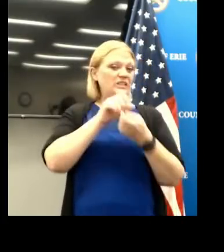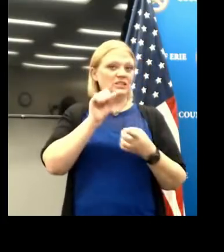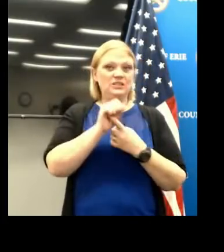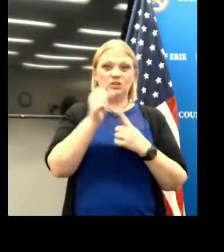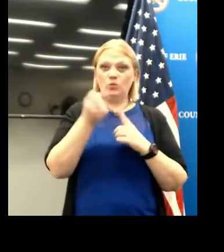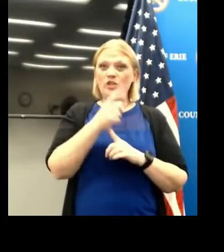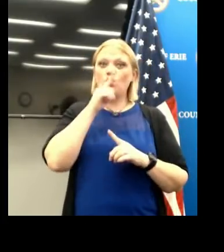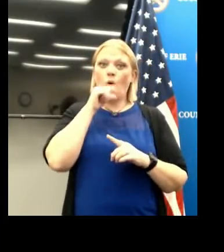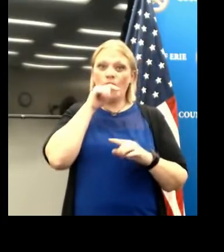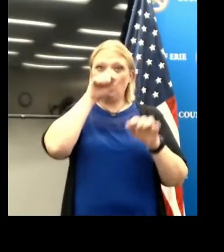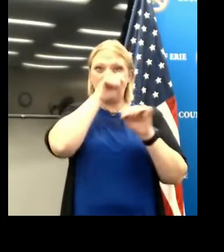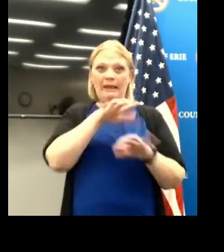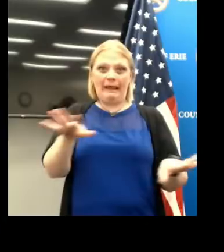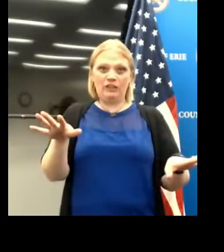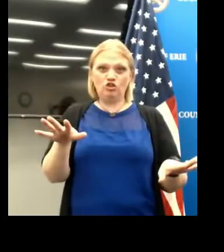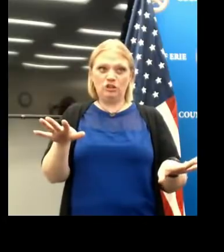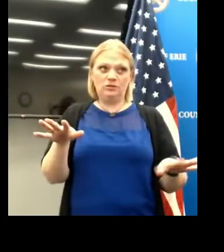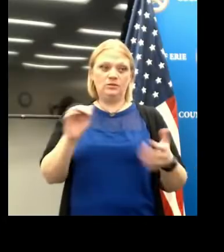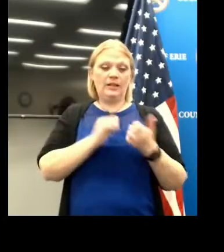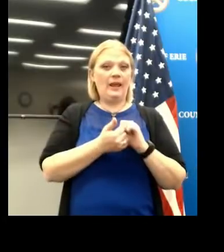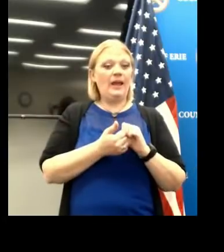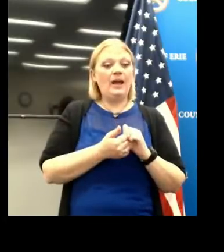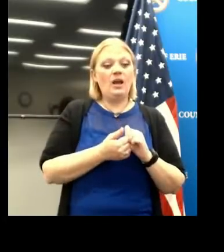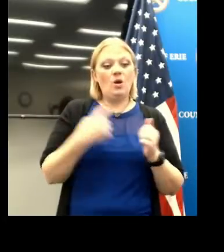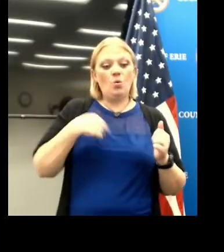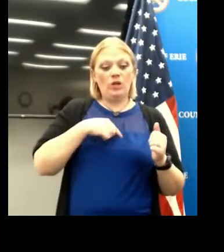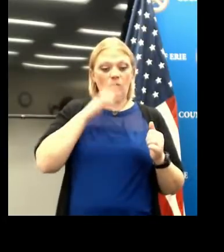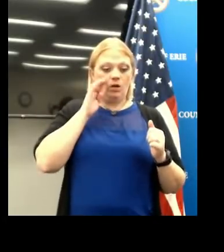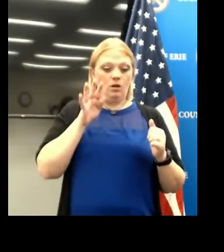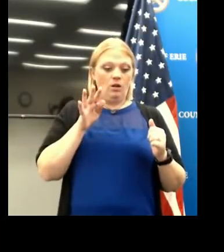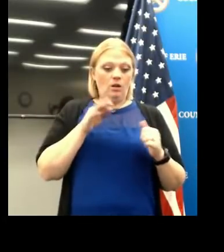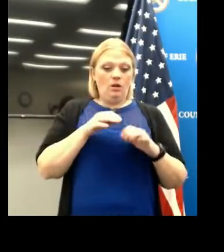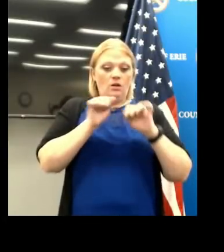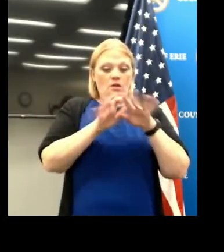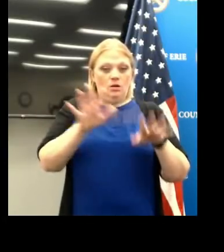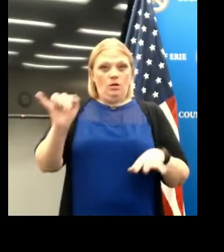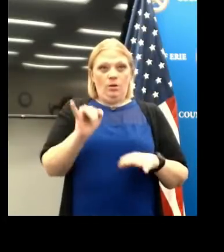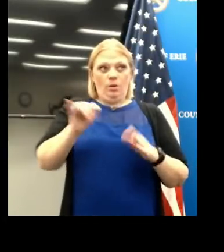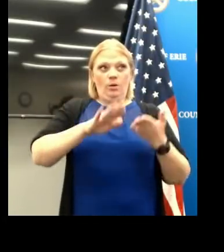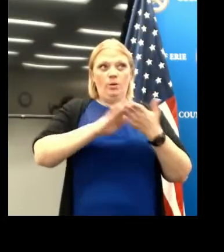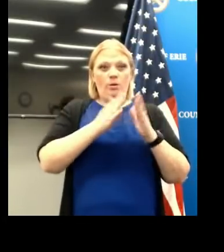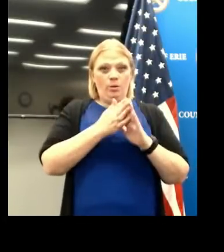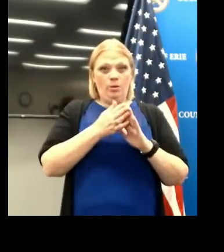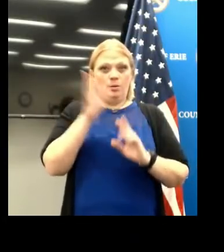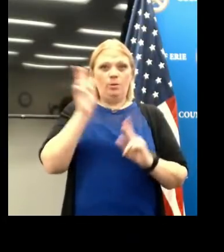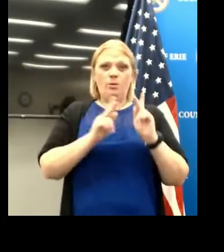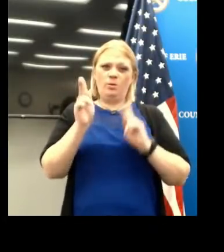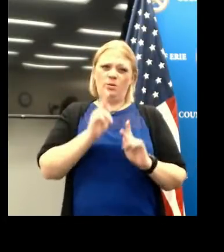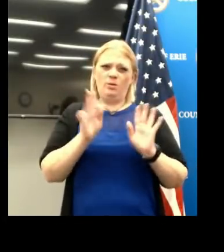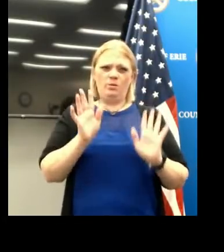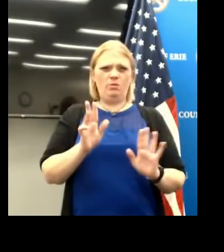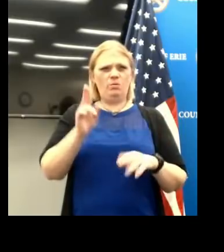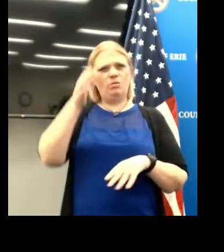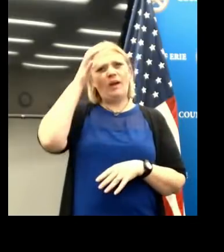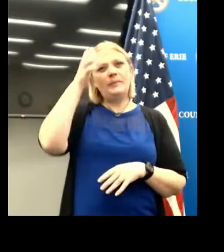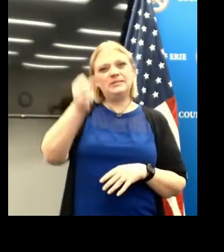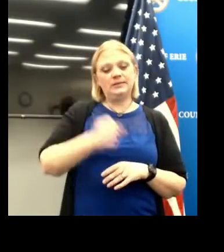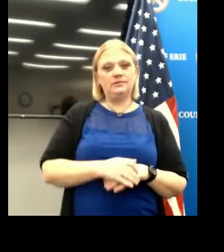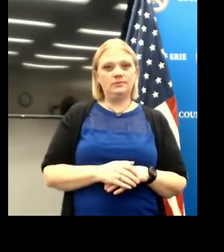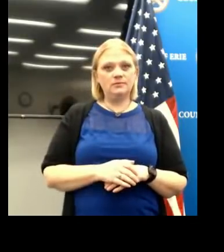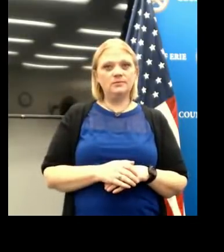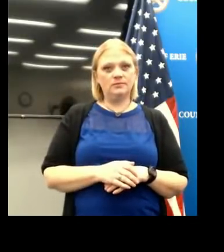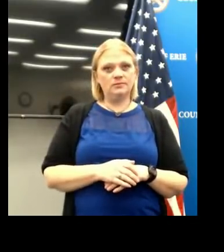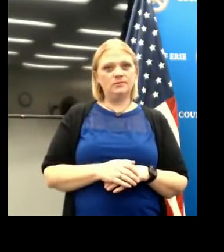of who is contagious and how we will spread the infection in the community. So people just have to use common sense,